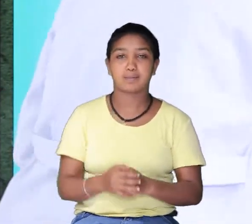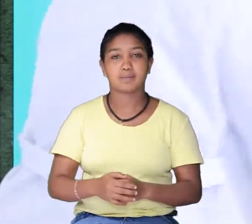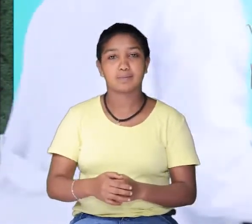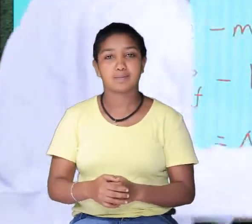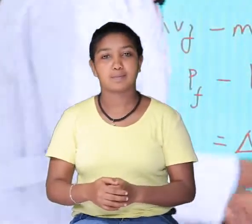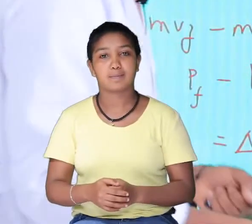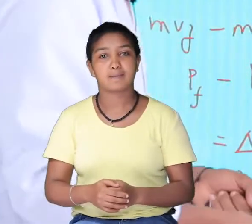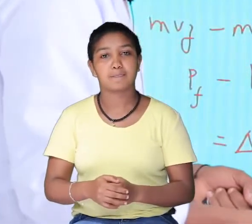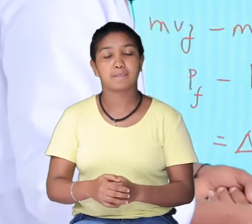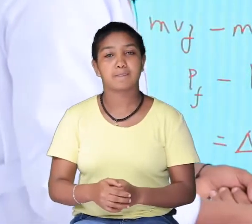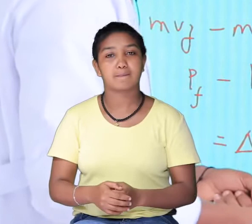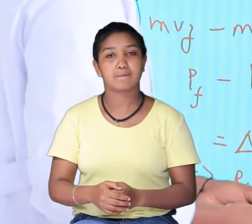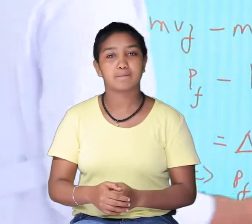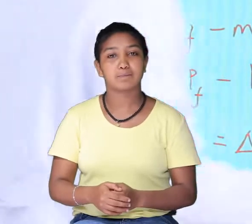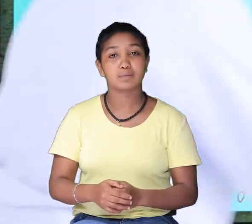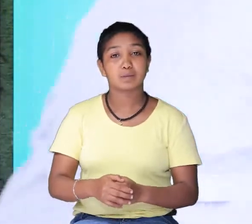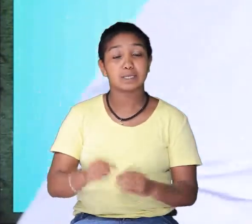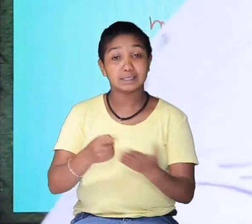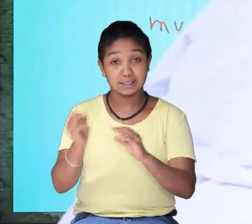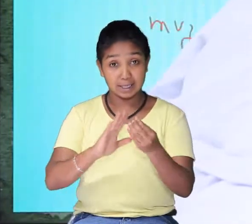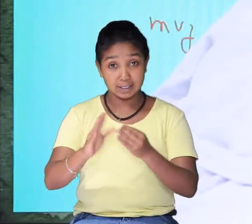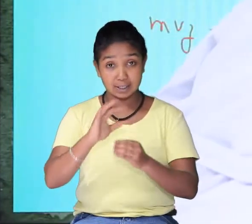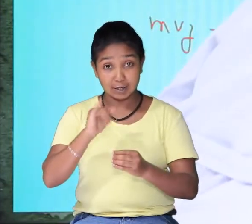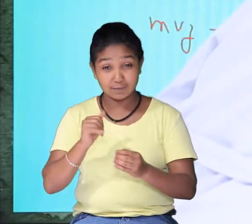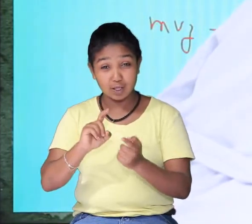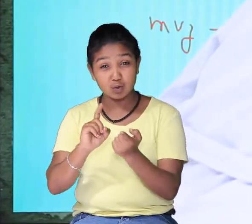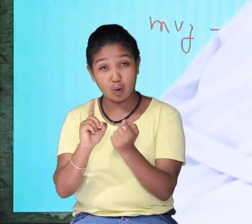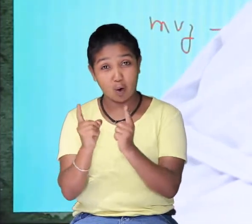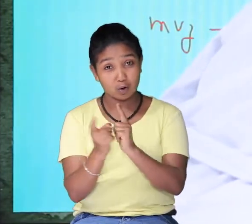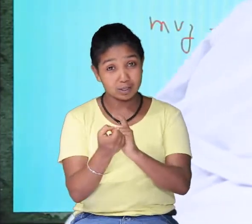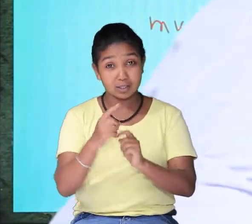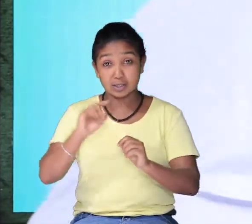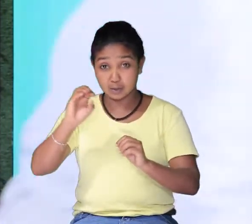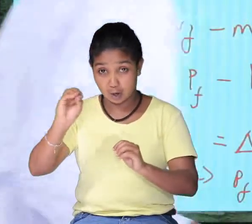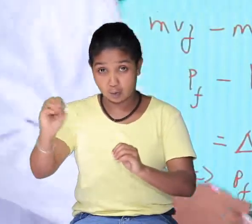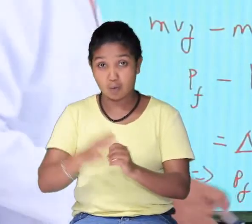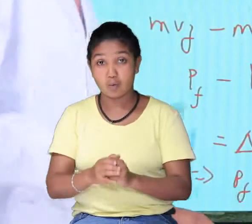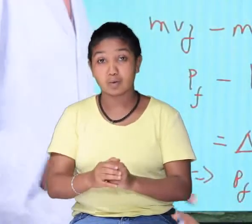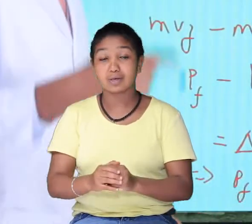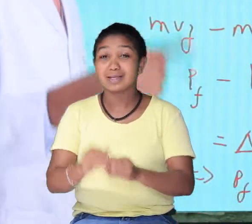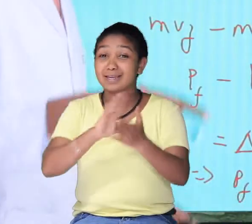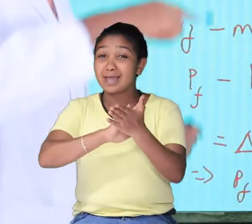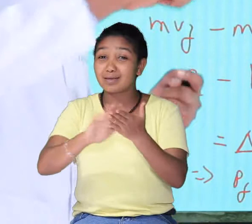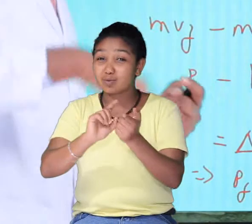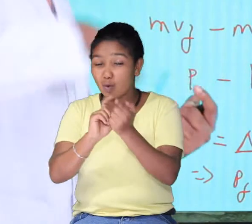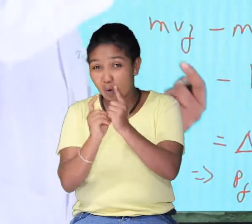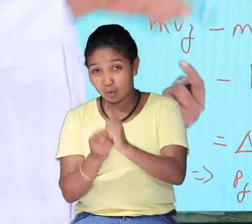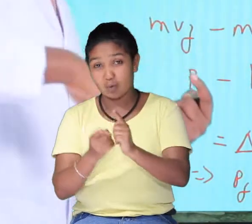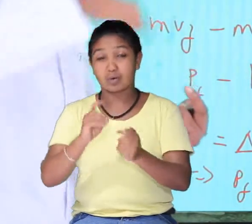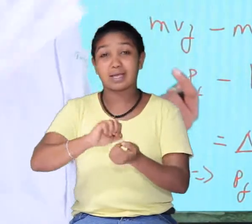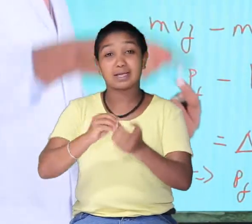the angular momentum changes. But in this case, if the torque is 0, net torque exerted on a